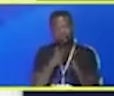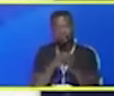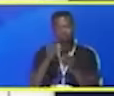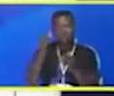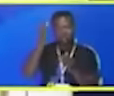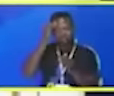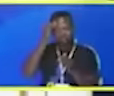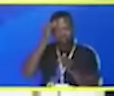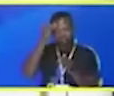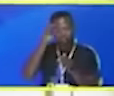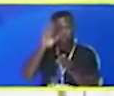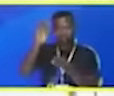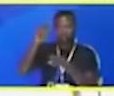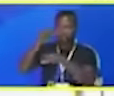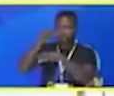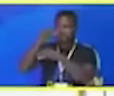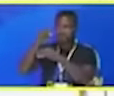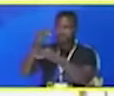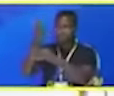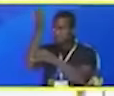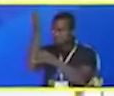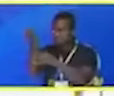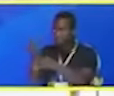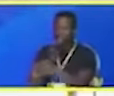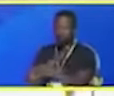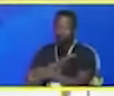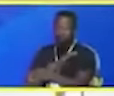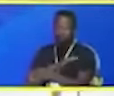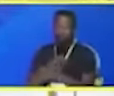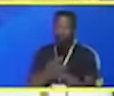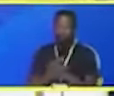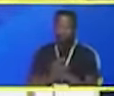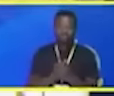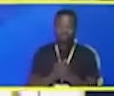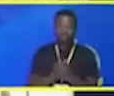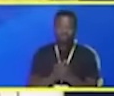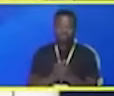knowledge of his nature and character. Please write it down.